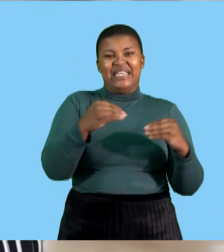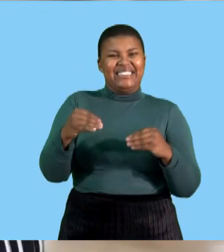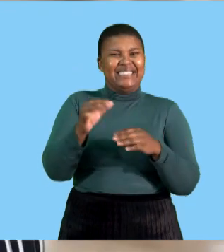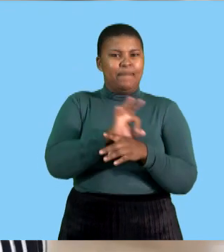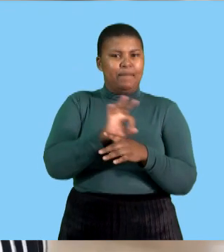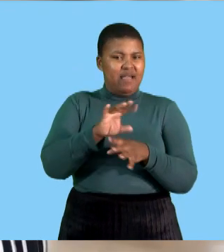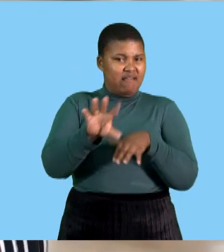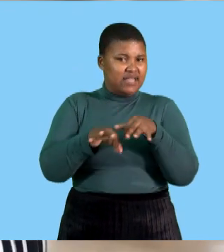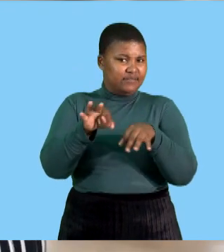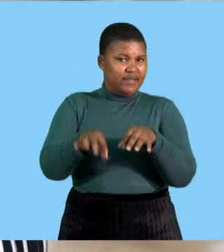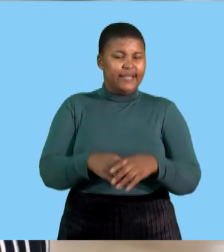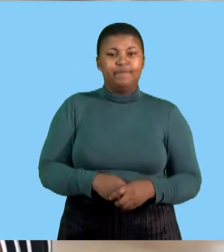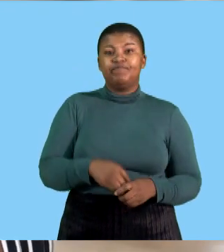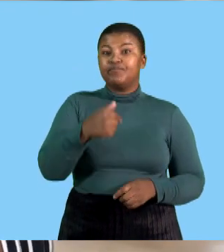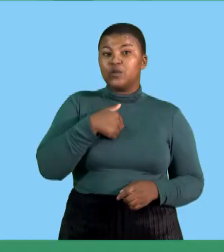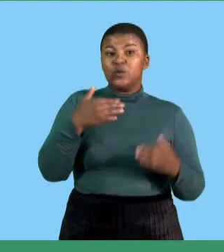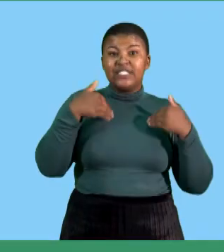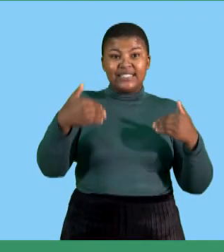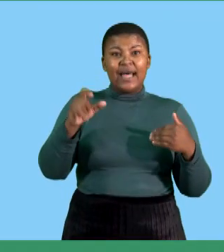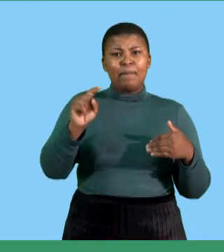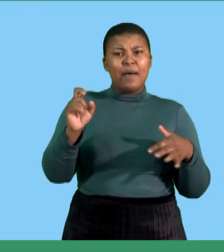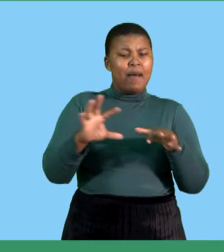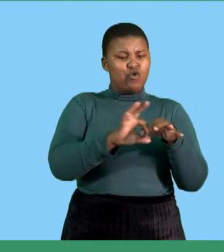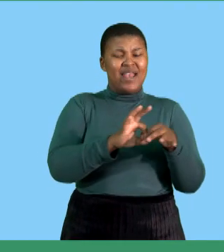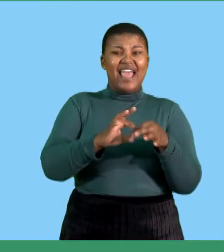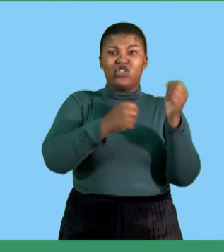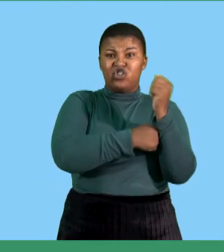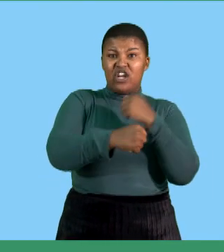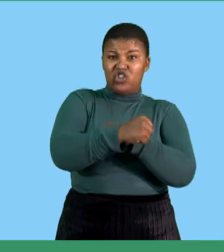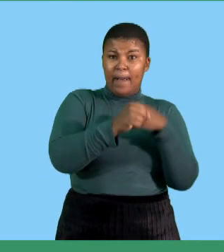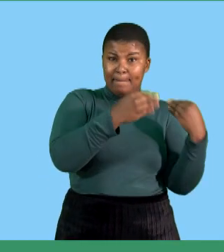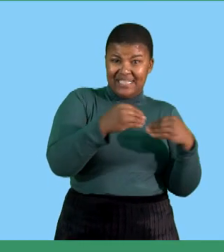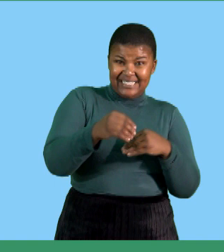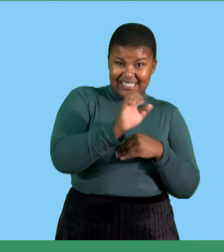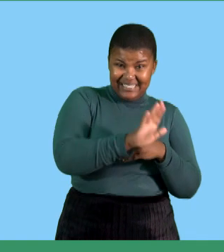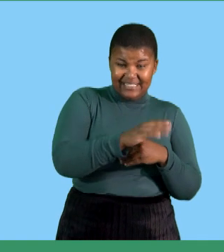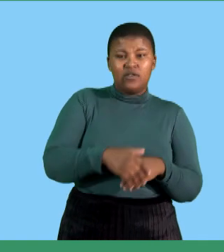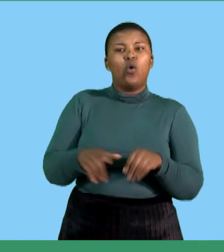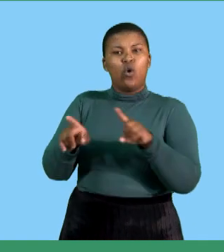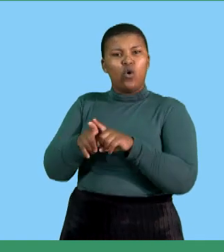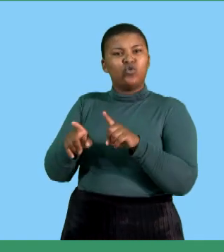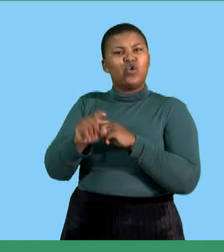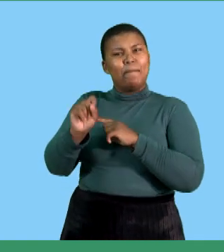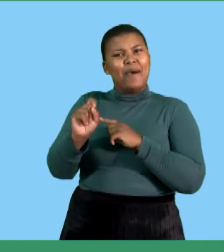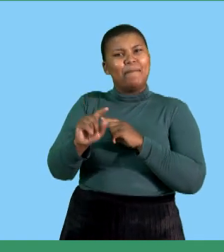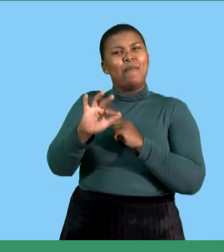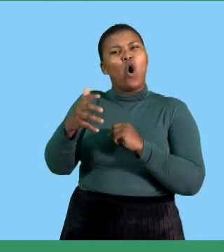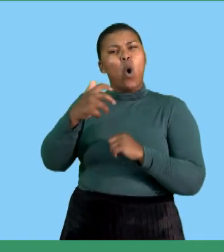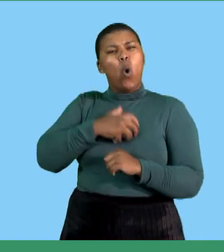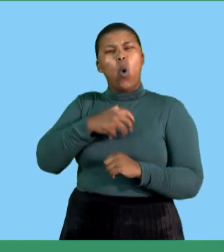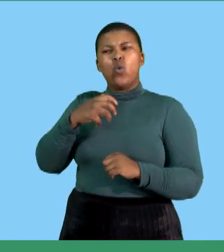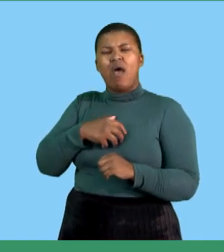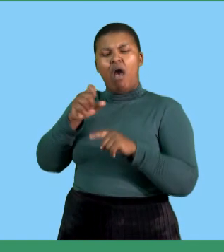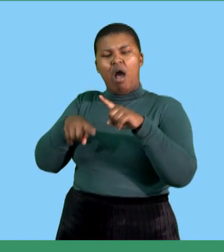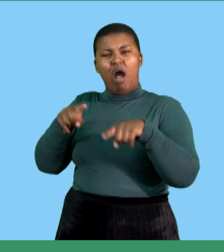business plan. We're starting with the relation between the structure of the business and the forms of